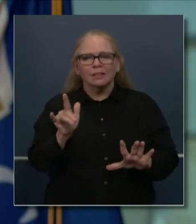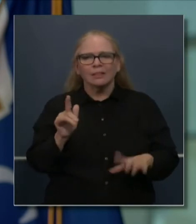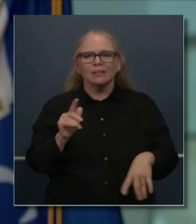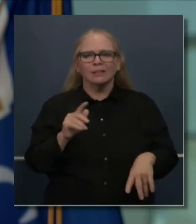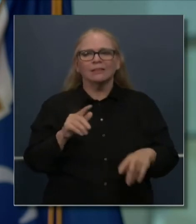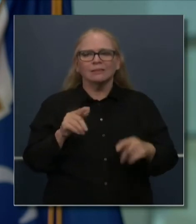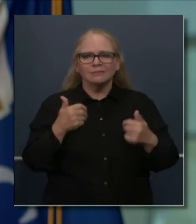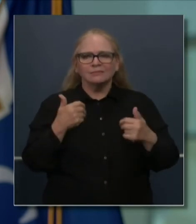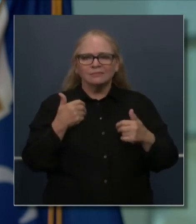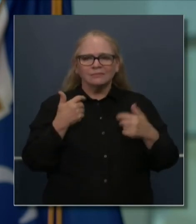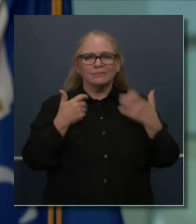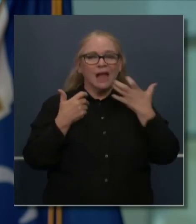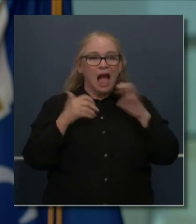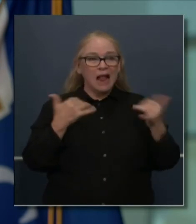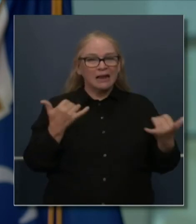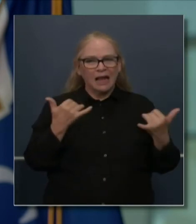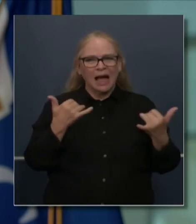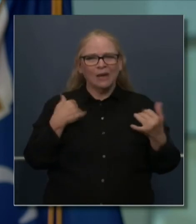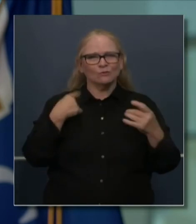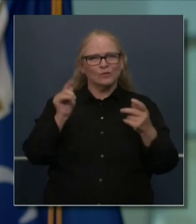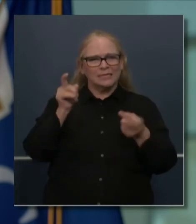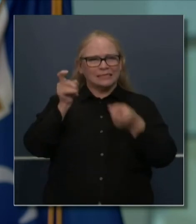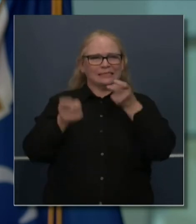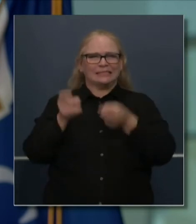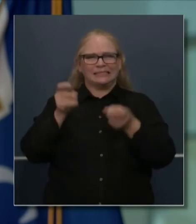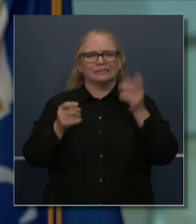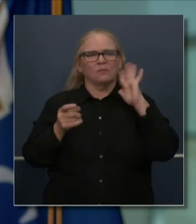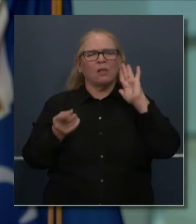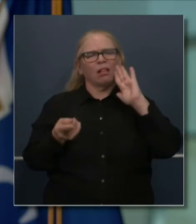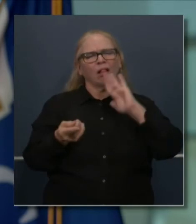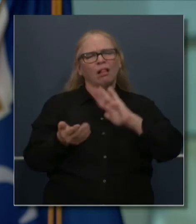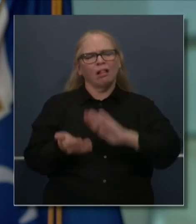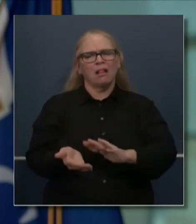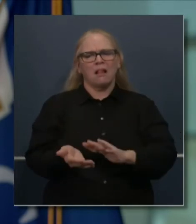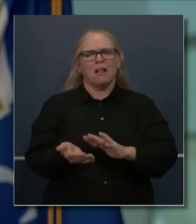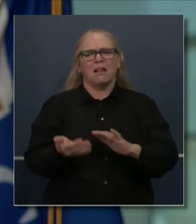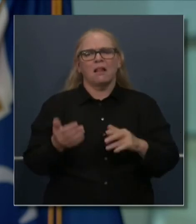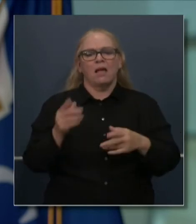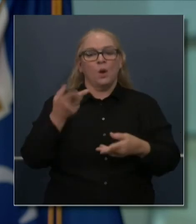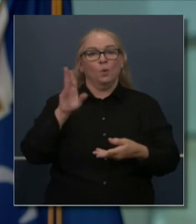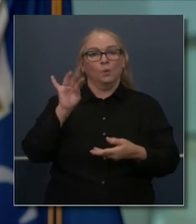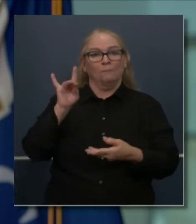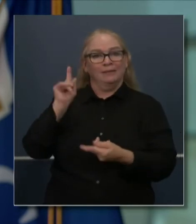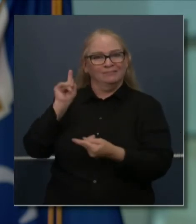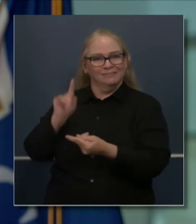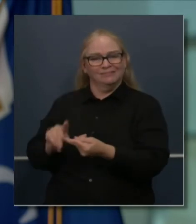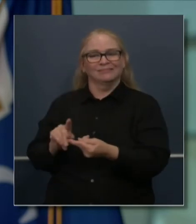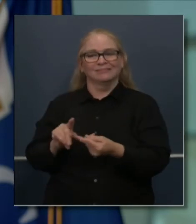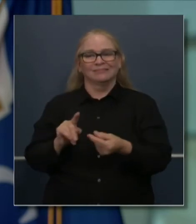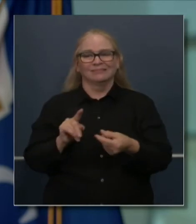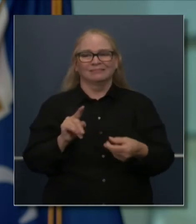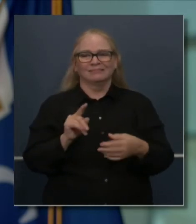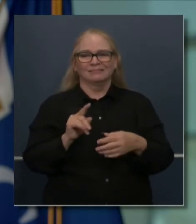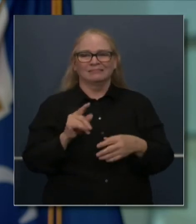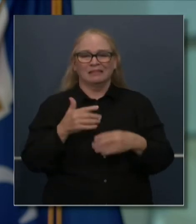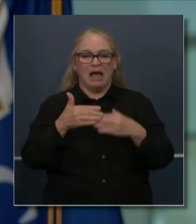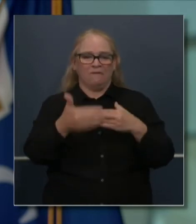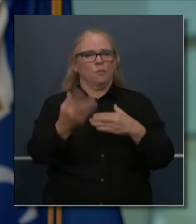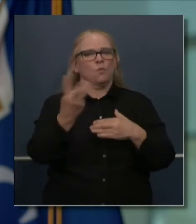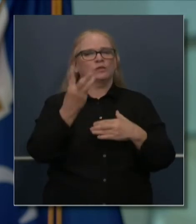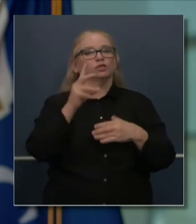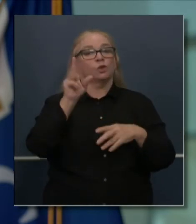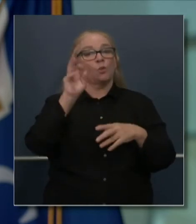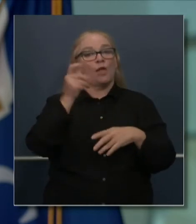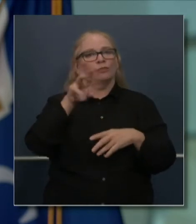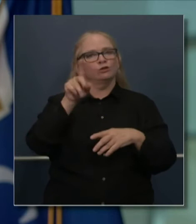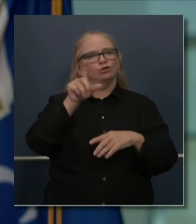hot, but not as hot, not as humid as we've seen. Conditions will present themselves after Wednesday where we could